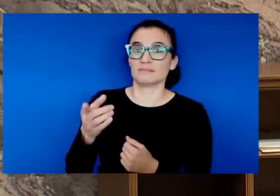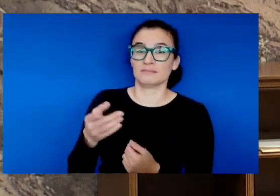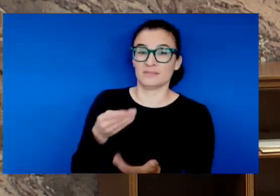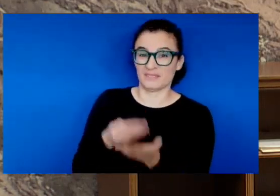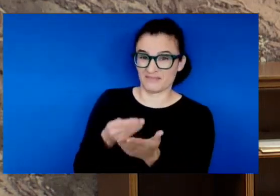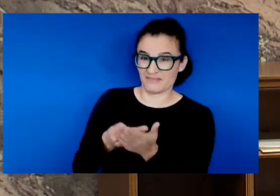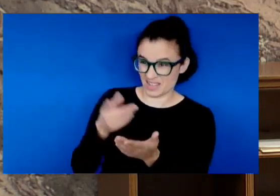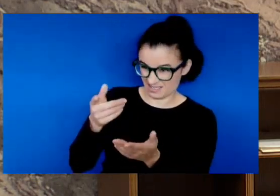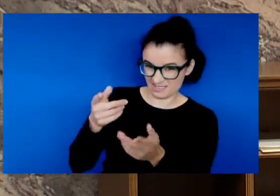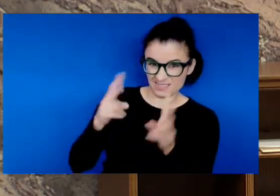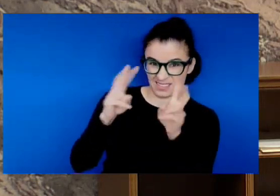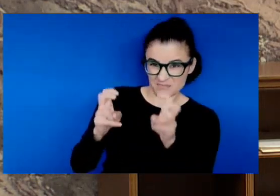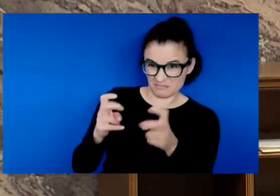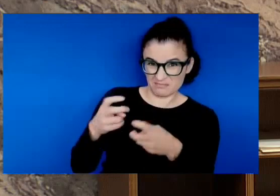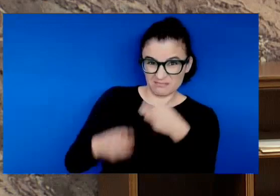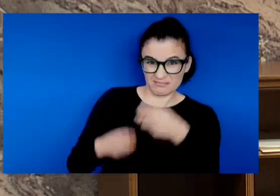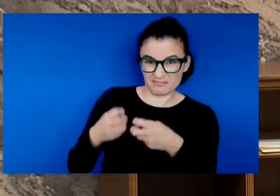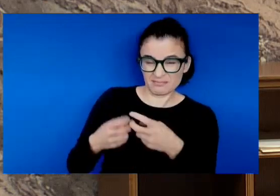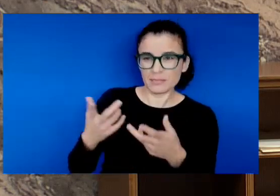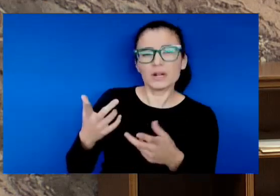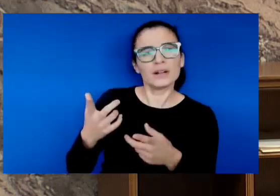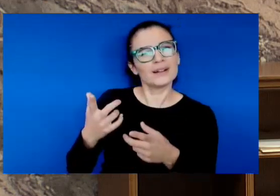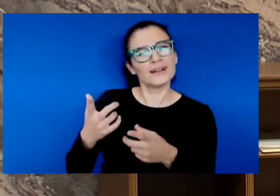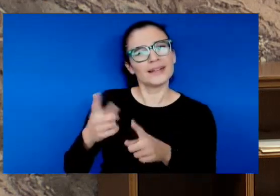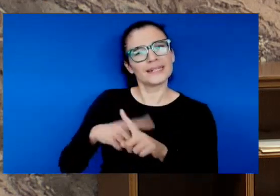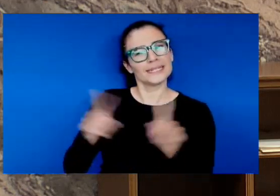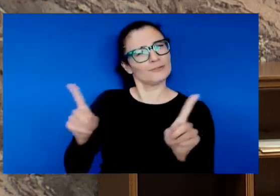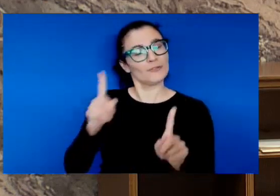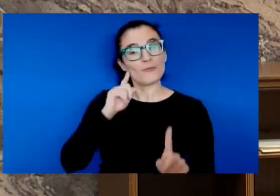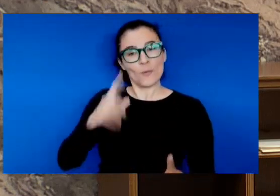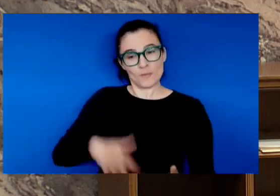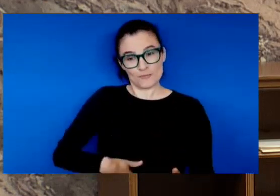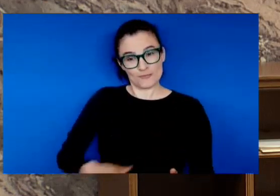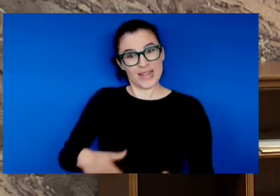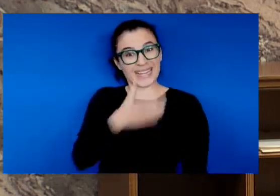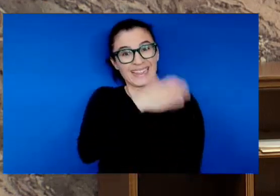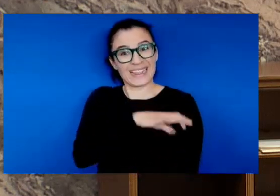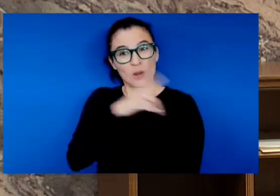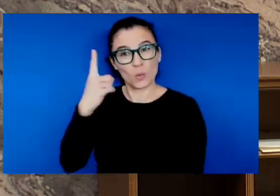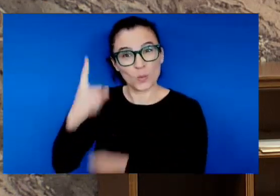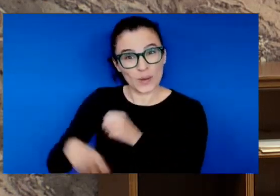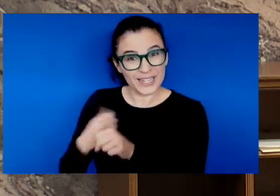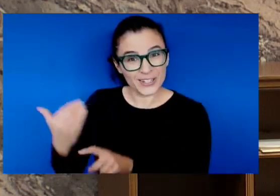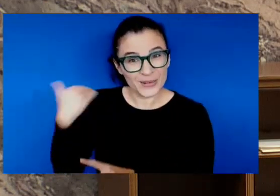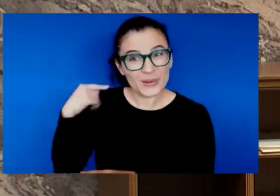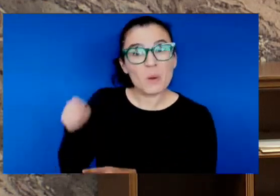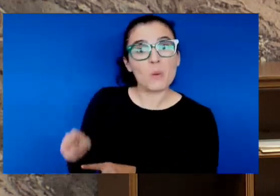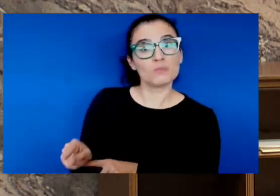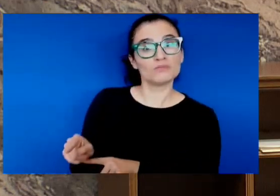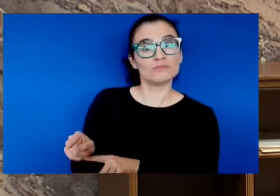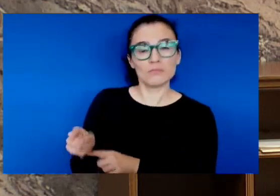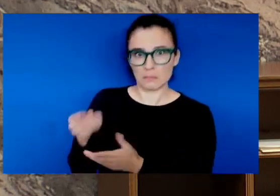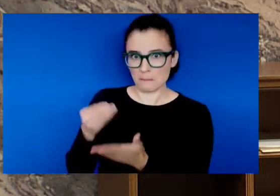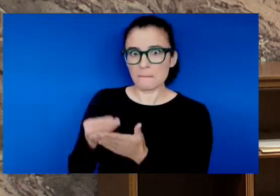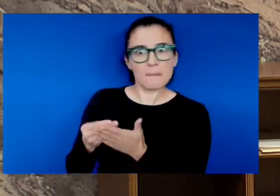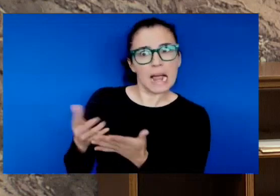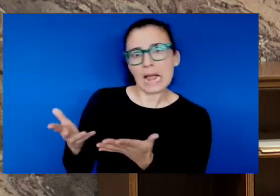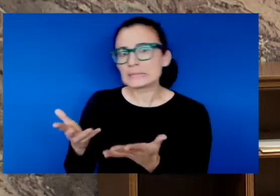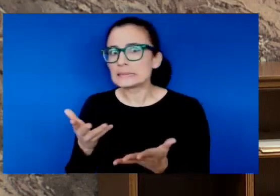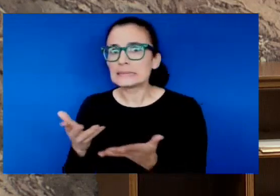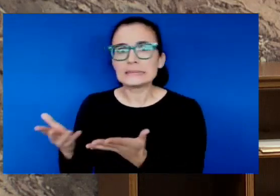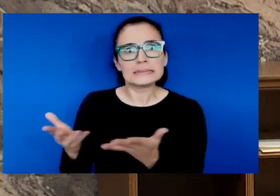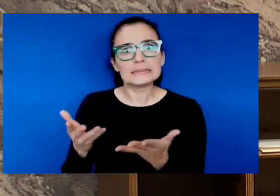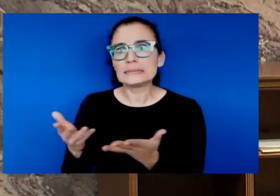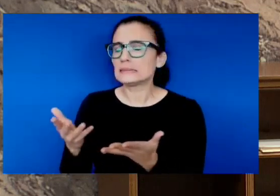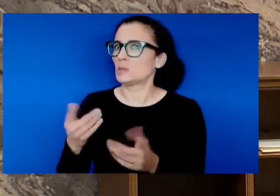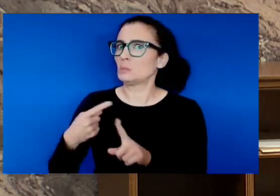year ago in Kamloops, when the TRFO clinic also faced funding uncertainty that went on for months and months and months.